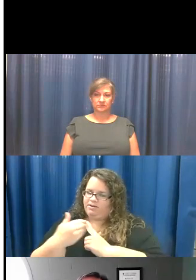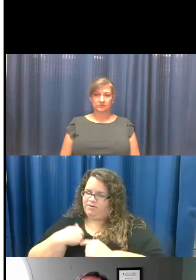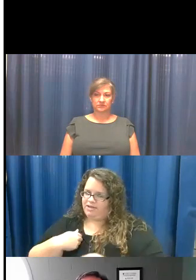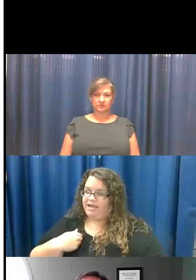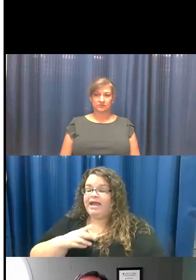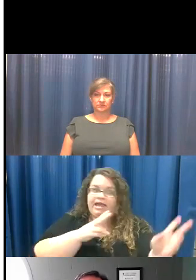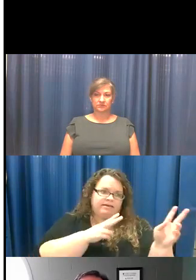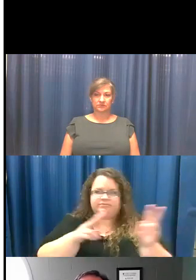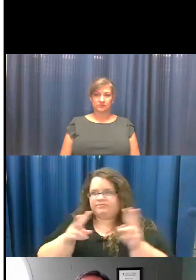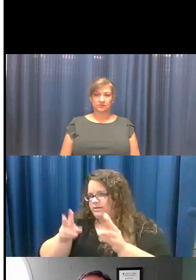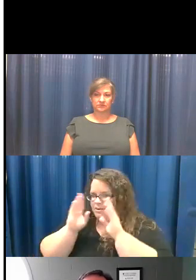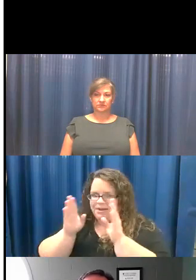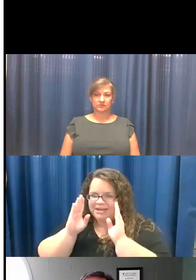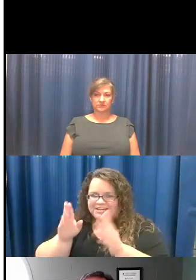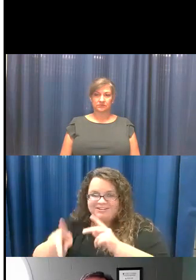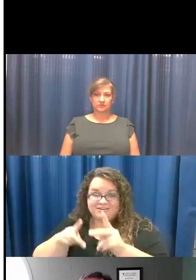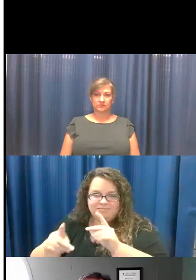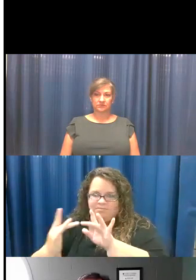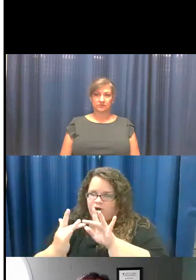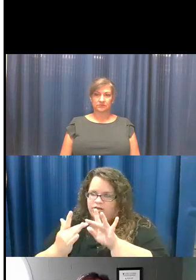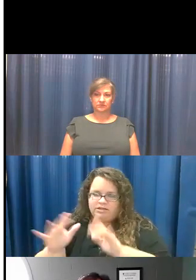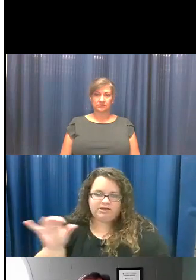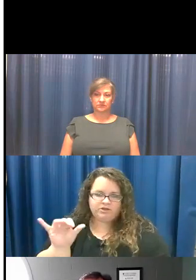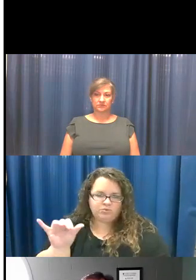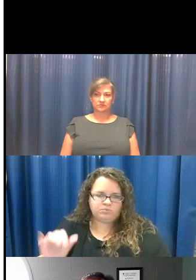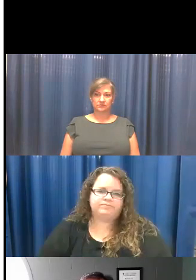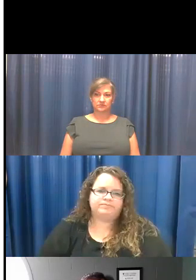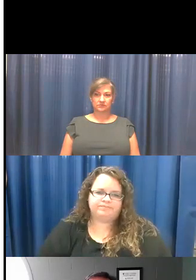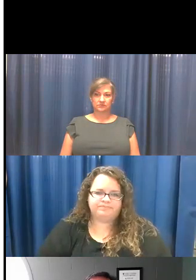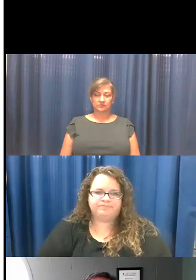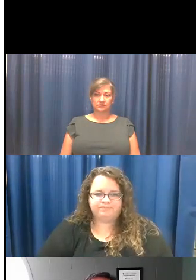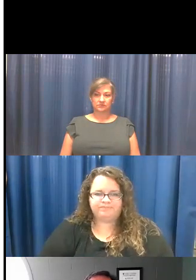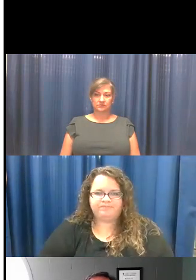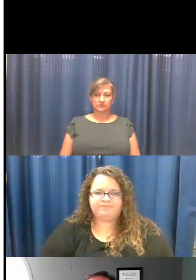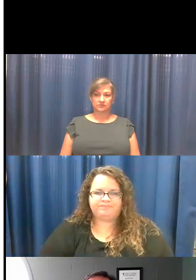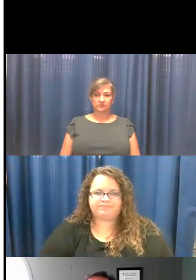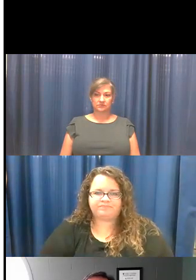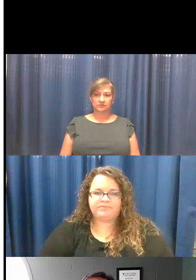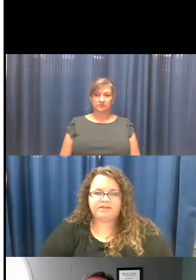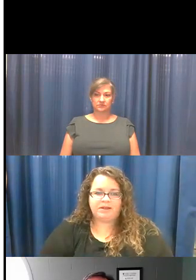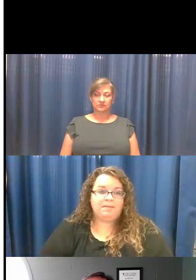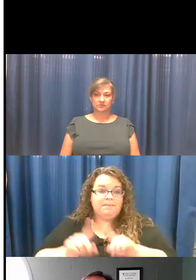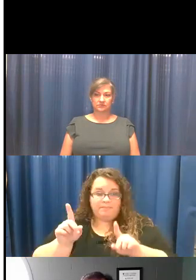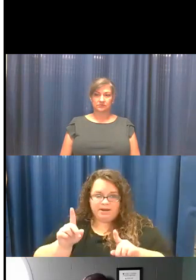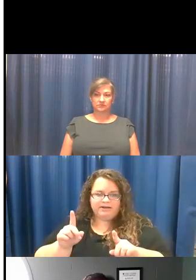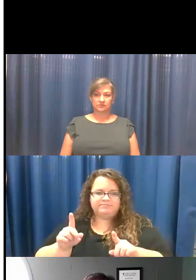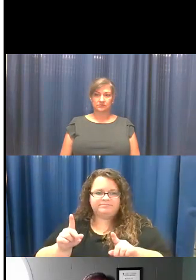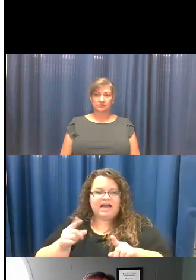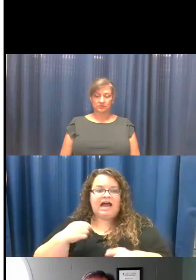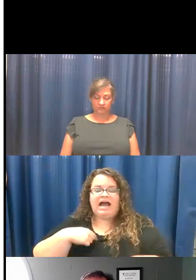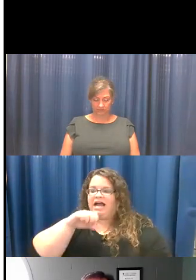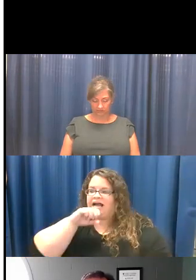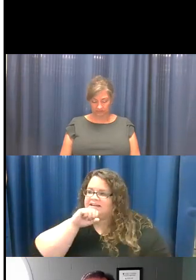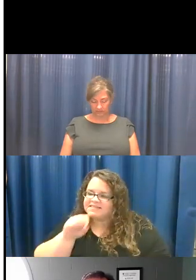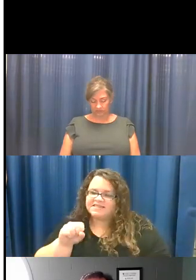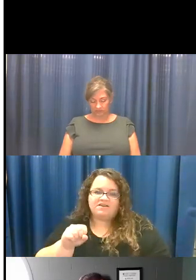make sure I pay attention to those who are online as well. But what I really love about HighFlex is the capability